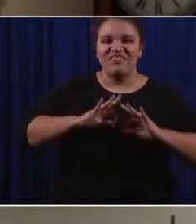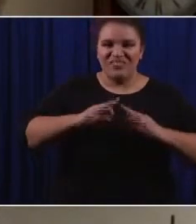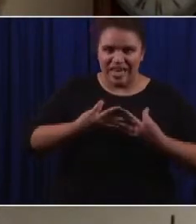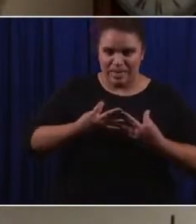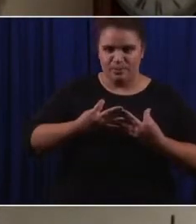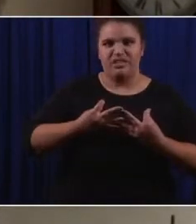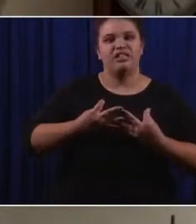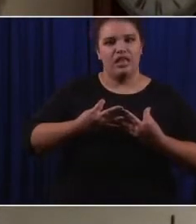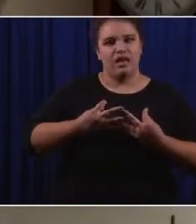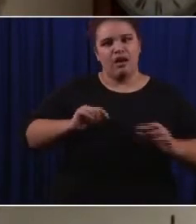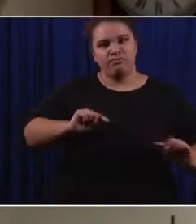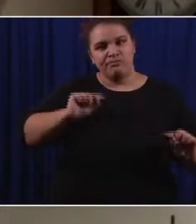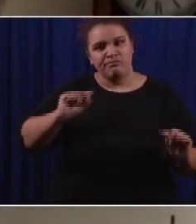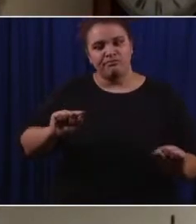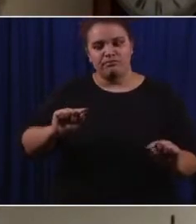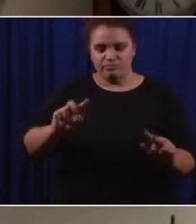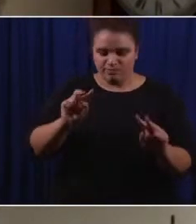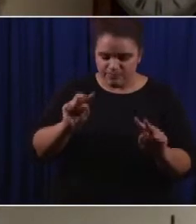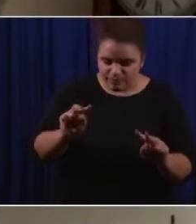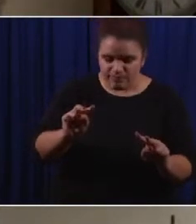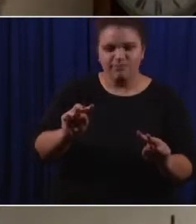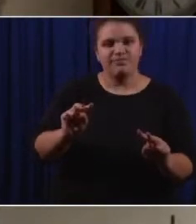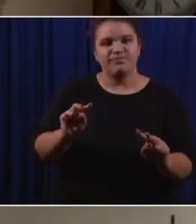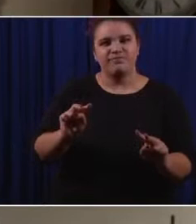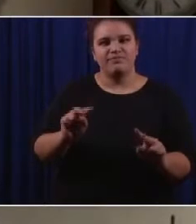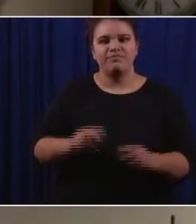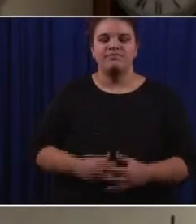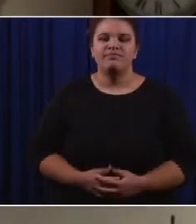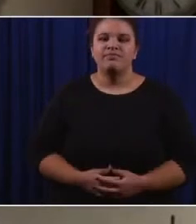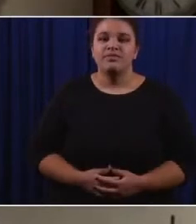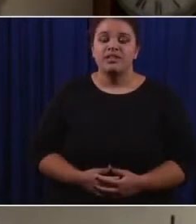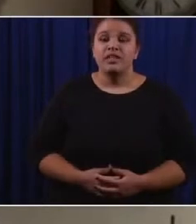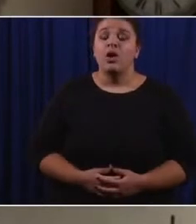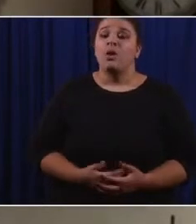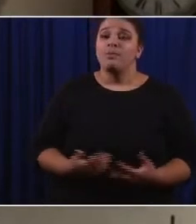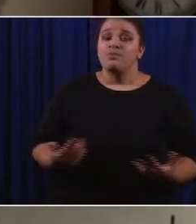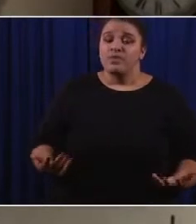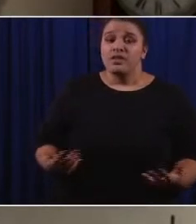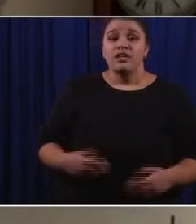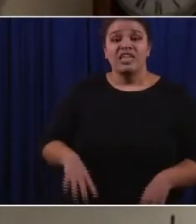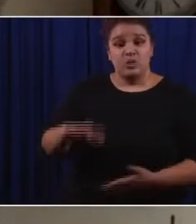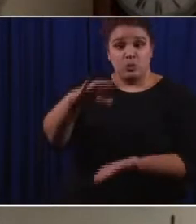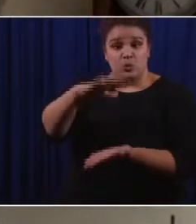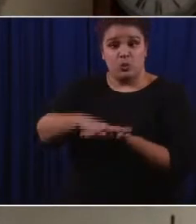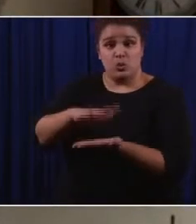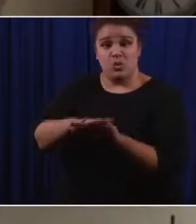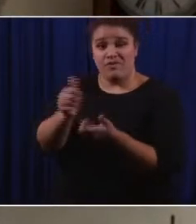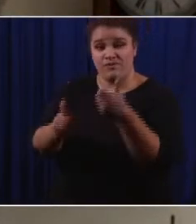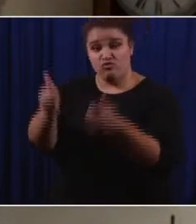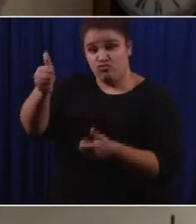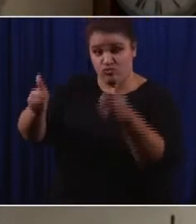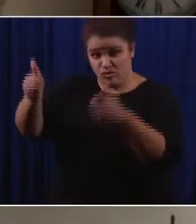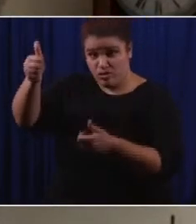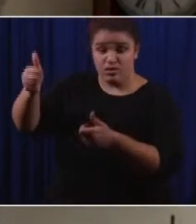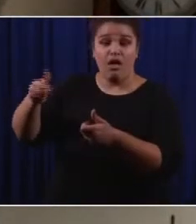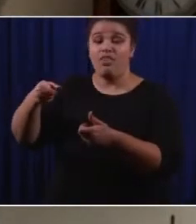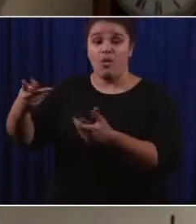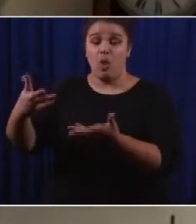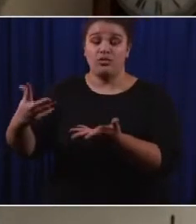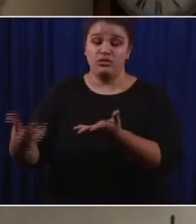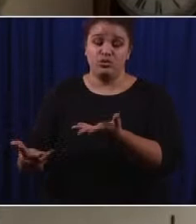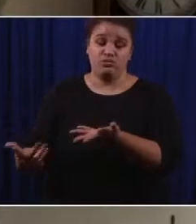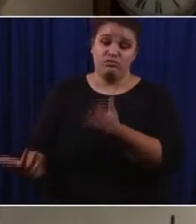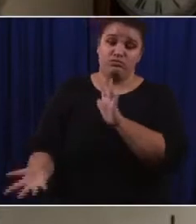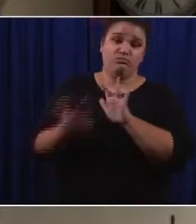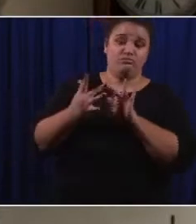So if anything is done, and we're open to talk to the school officials, we granted, for example, the local